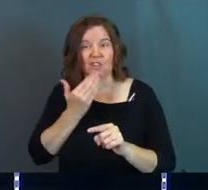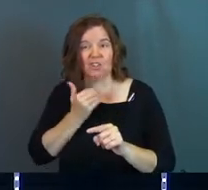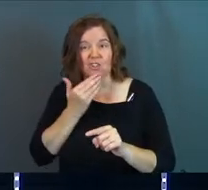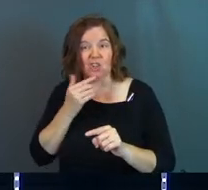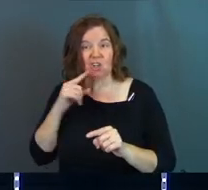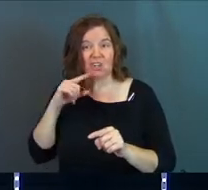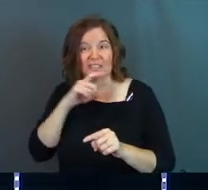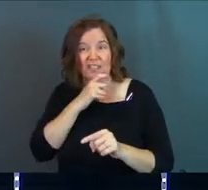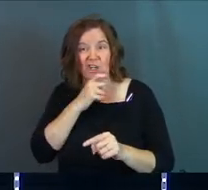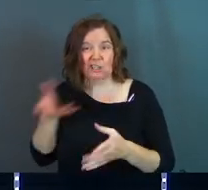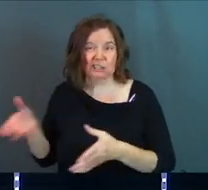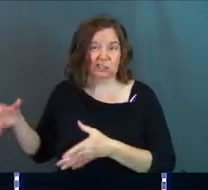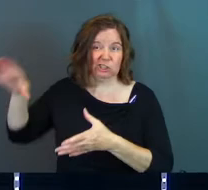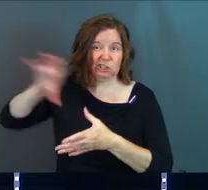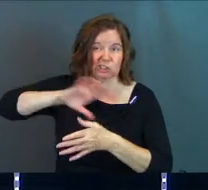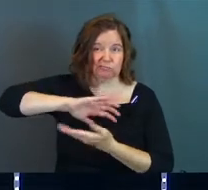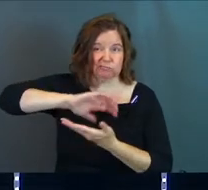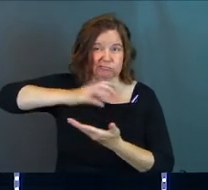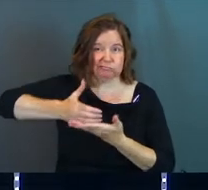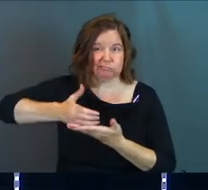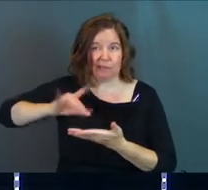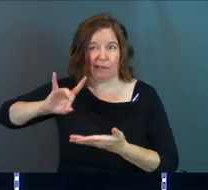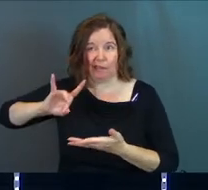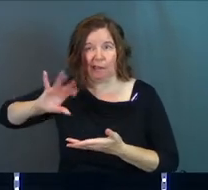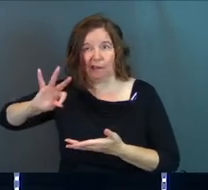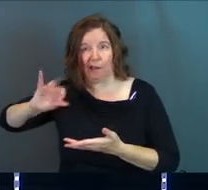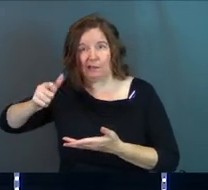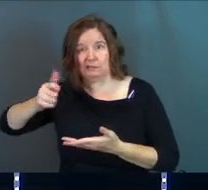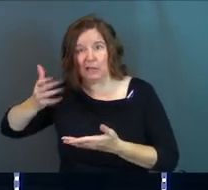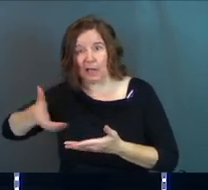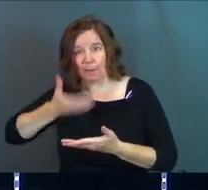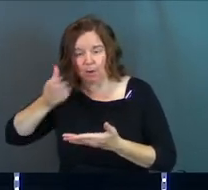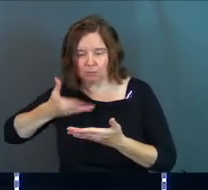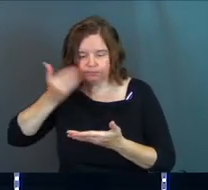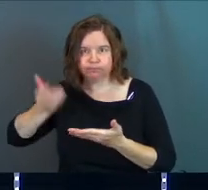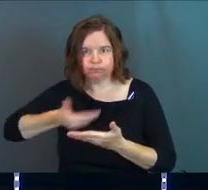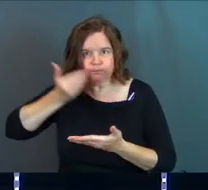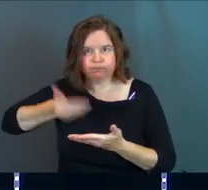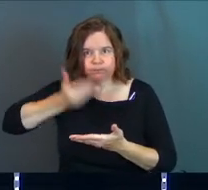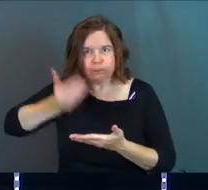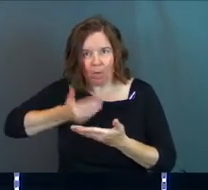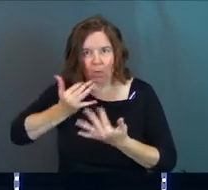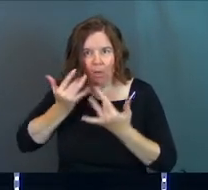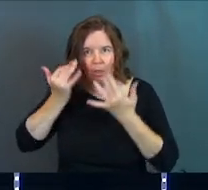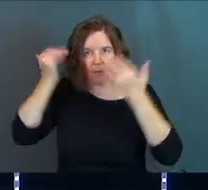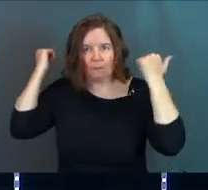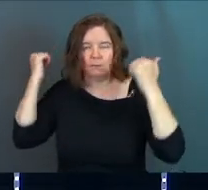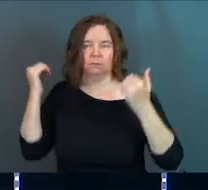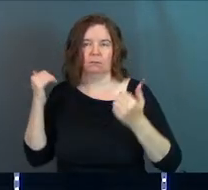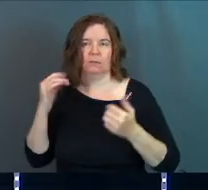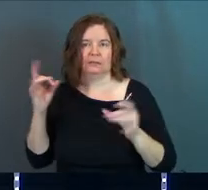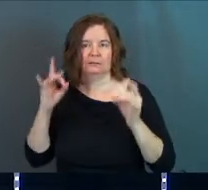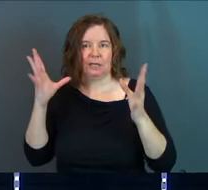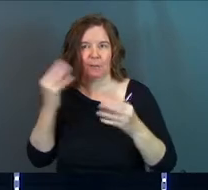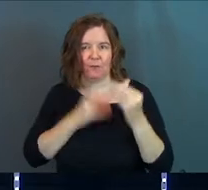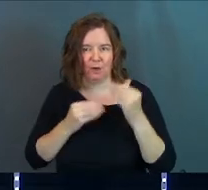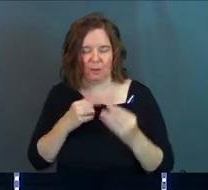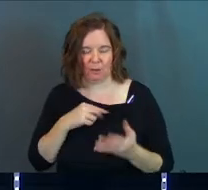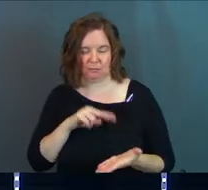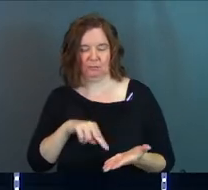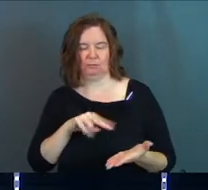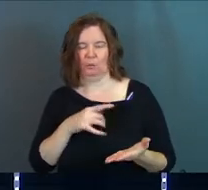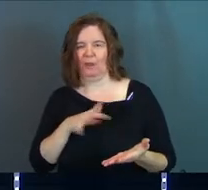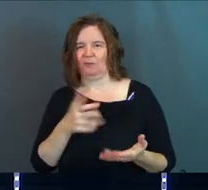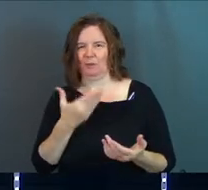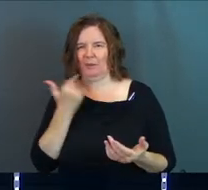sugar-filled cereal, and it was like 8, 9, 10 bowls while they gorged themselves on this terrible food. And we're like, we got to